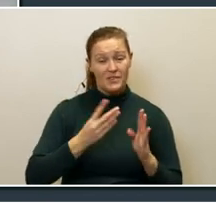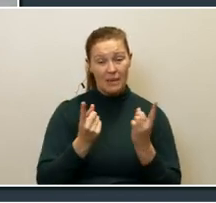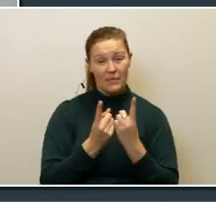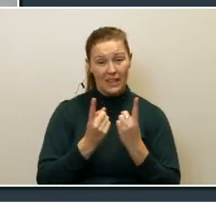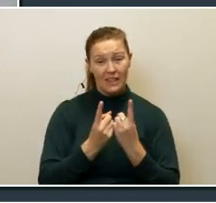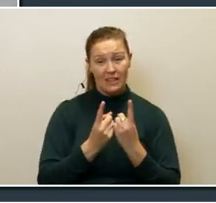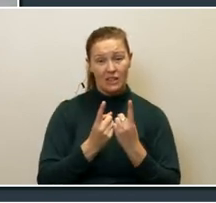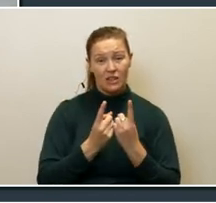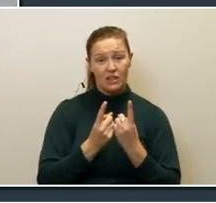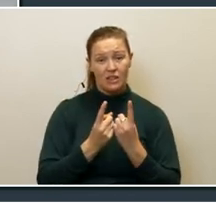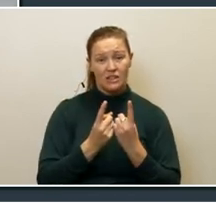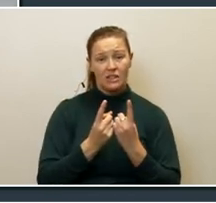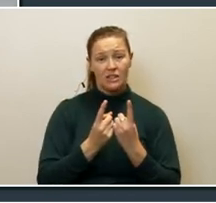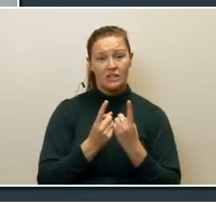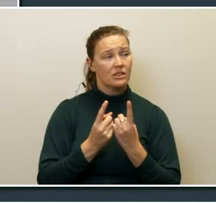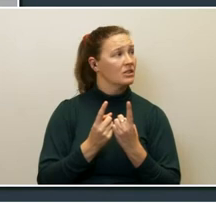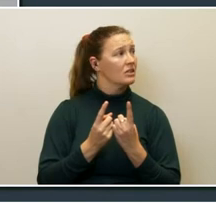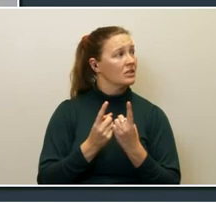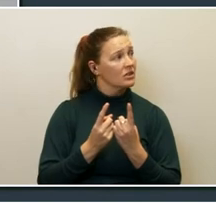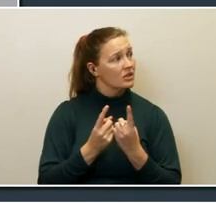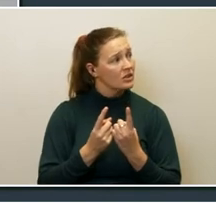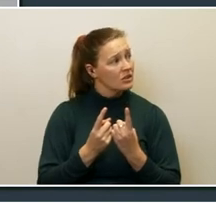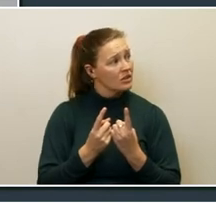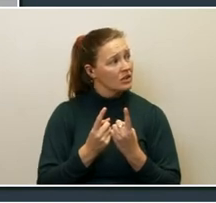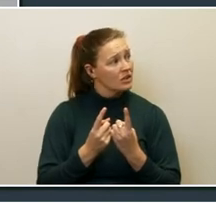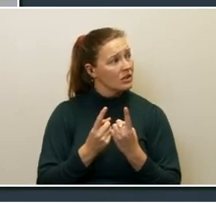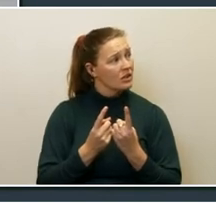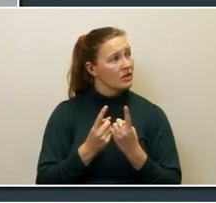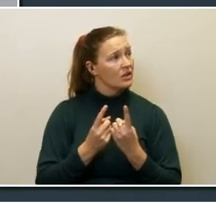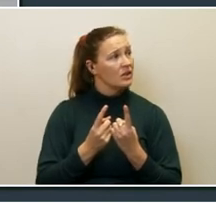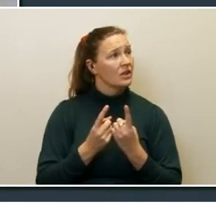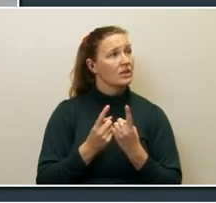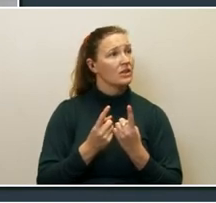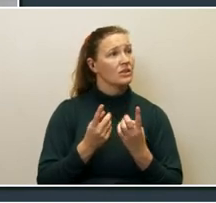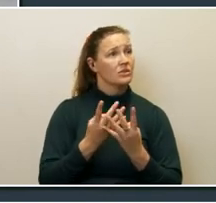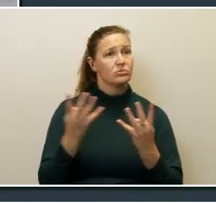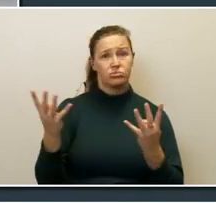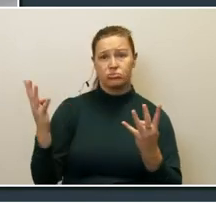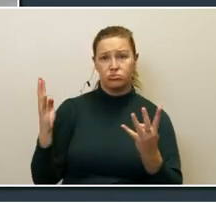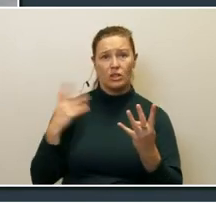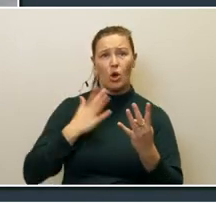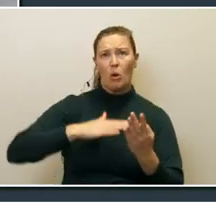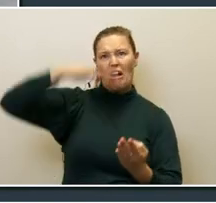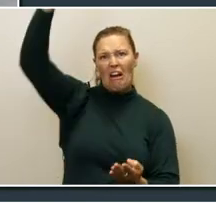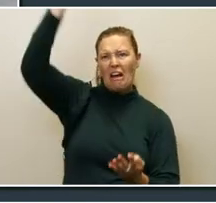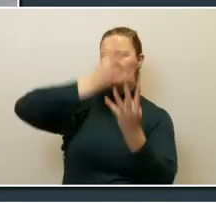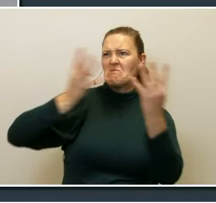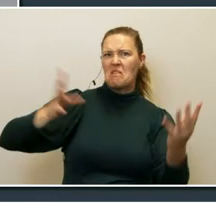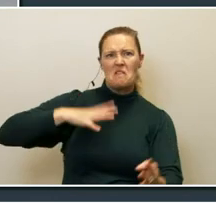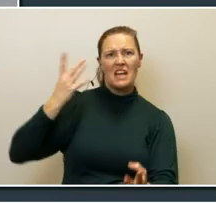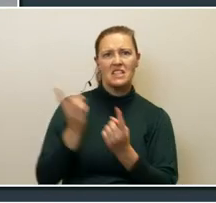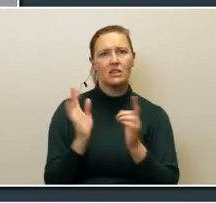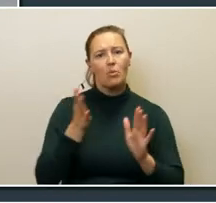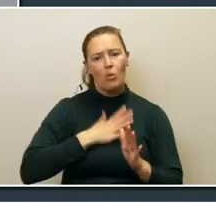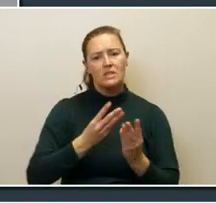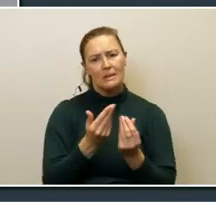that represents a fence, you know, this far and no further. You know, this surrounds our village. We don't want some 10-foot high fence,